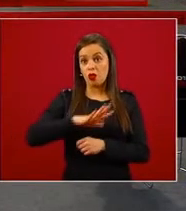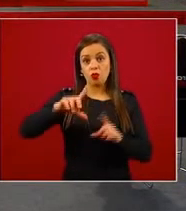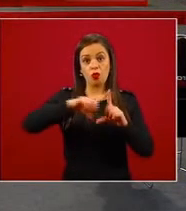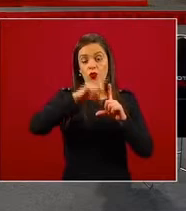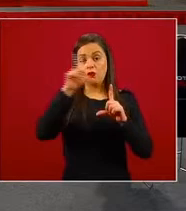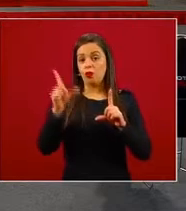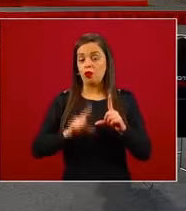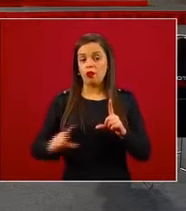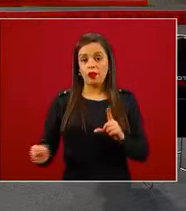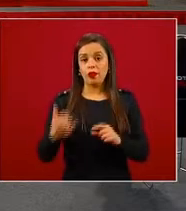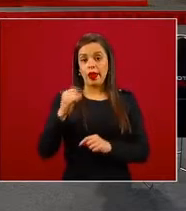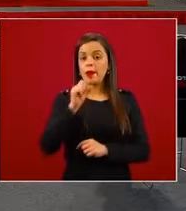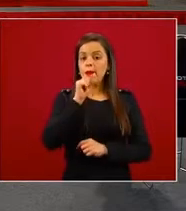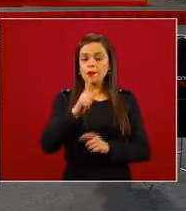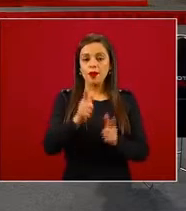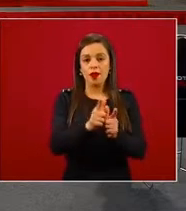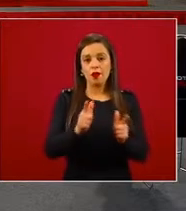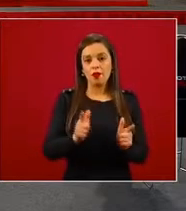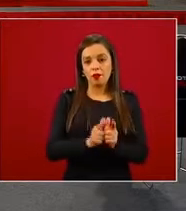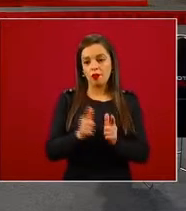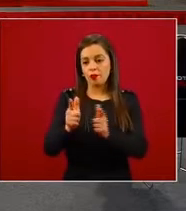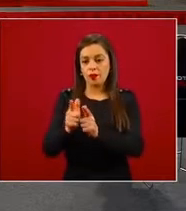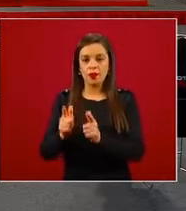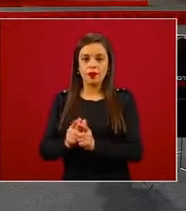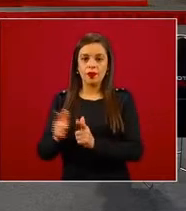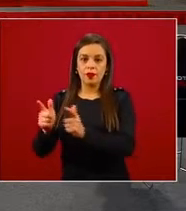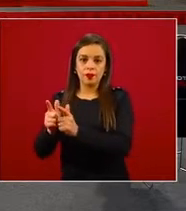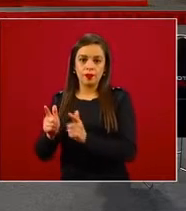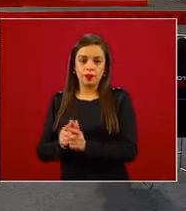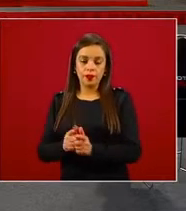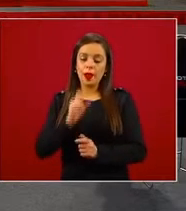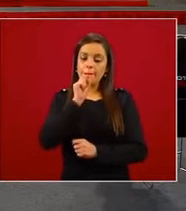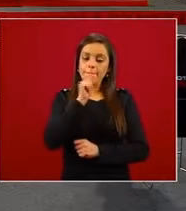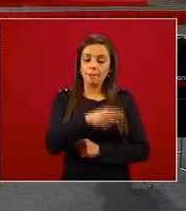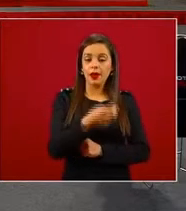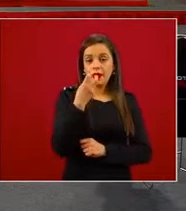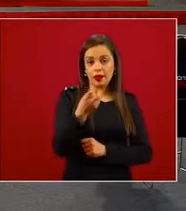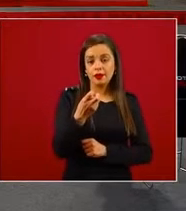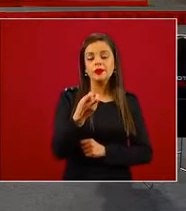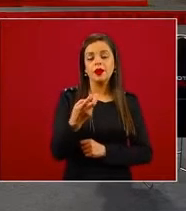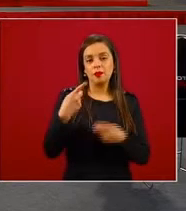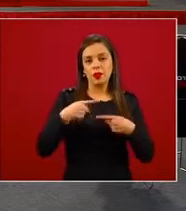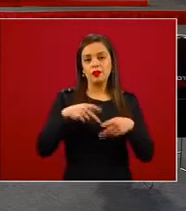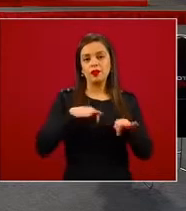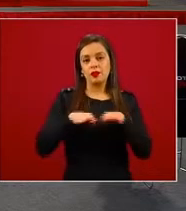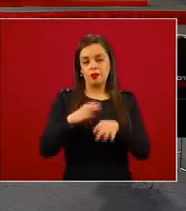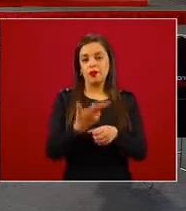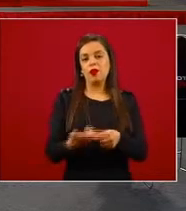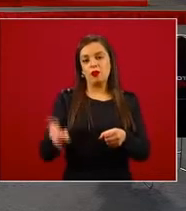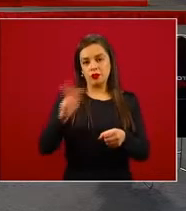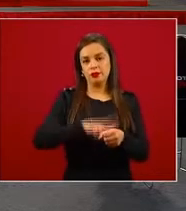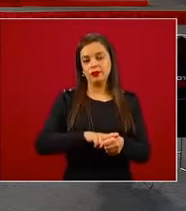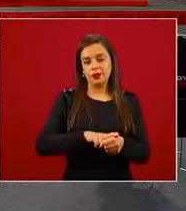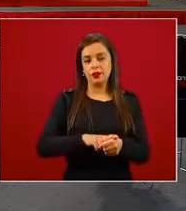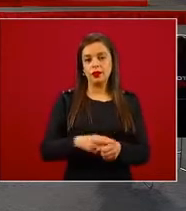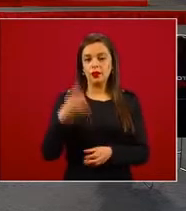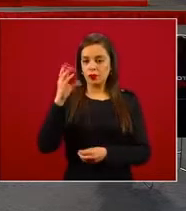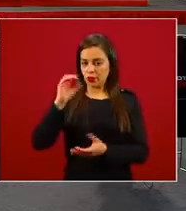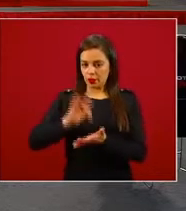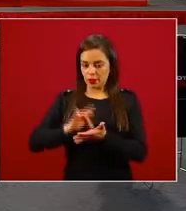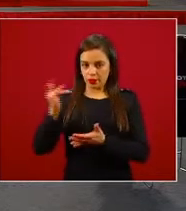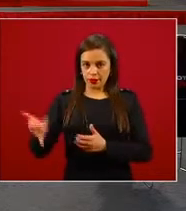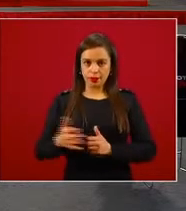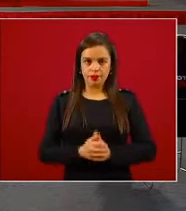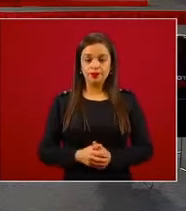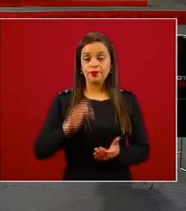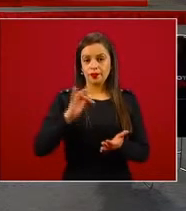scenario is a risk for the general population and for certain specialized groups, just like the healthcare workers are. Gracias, doctor.